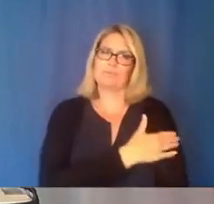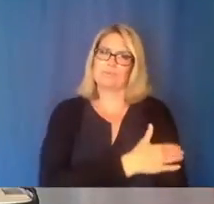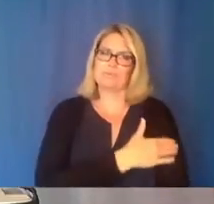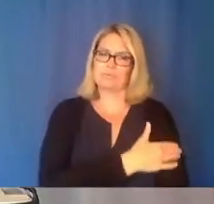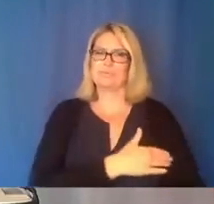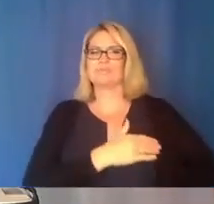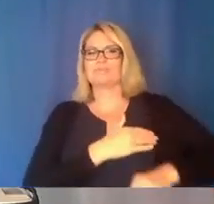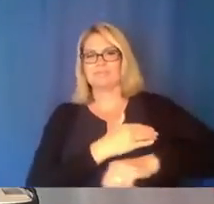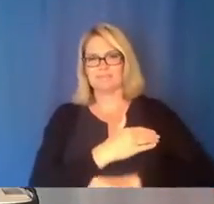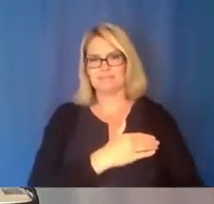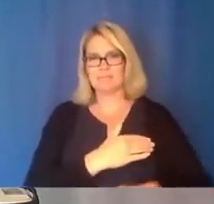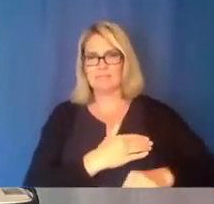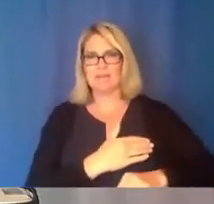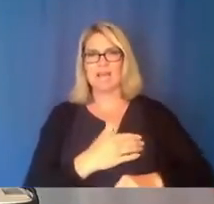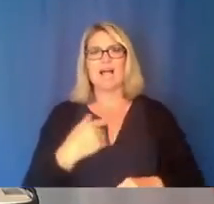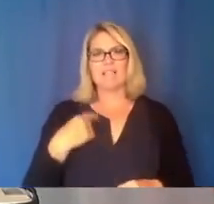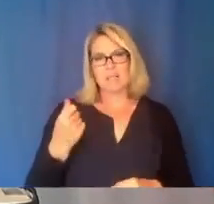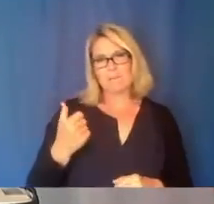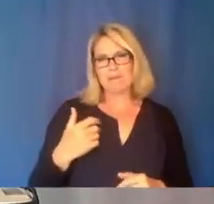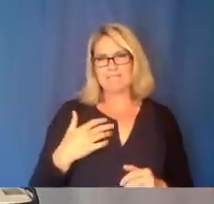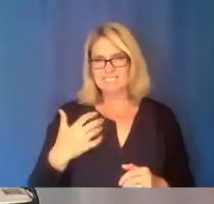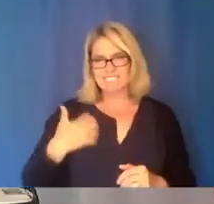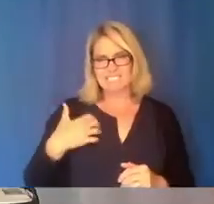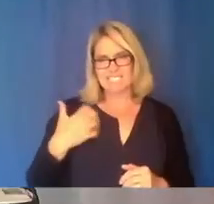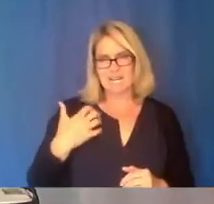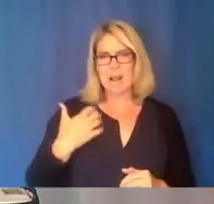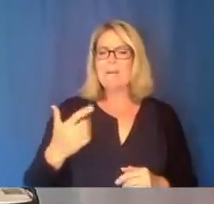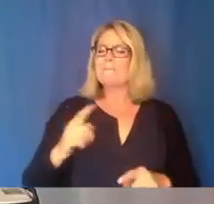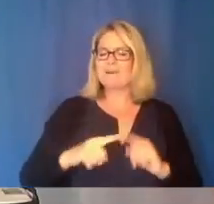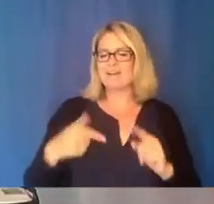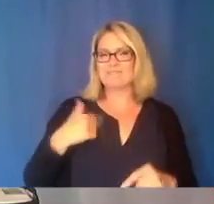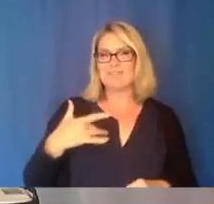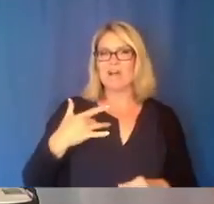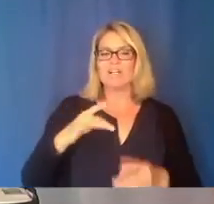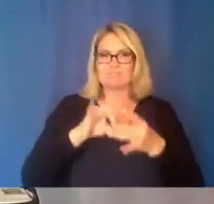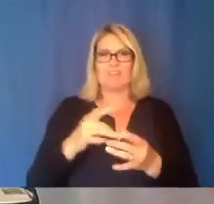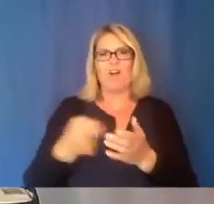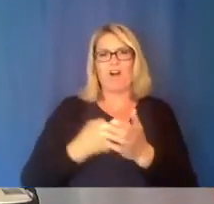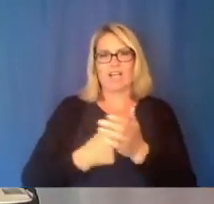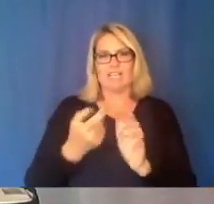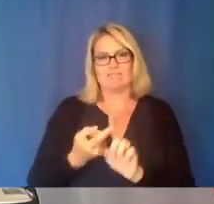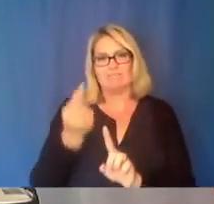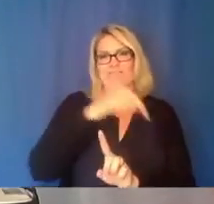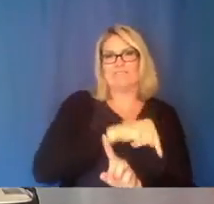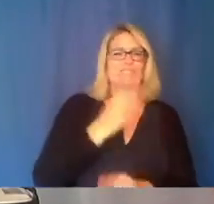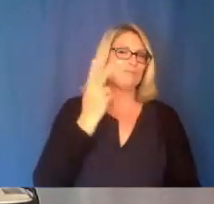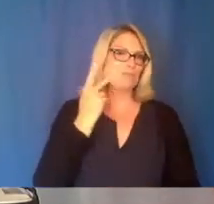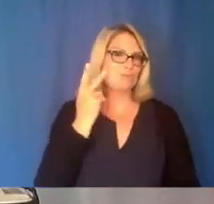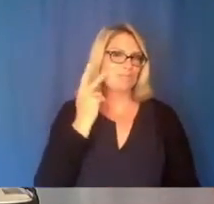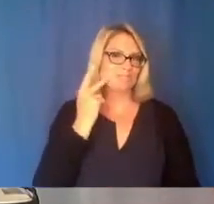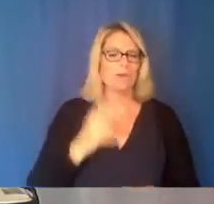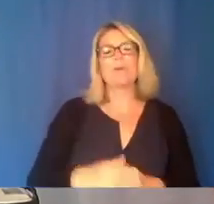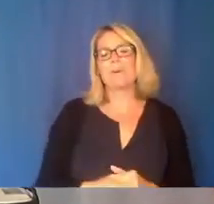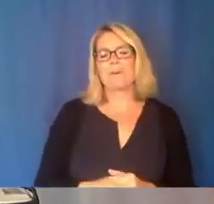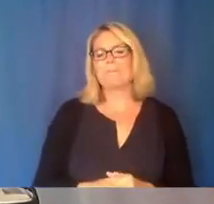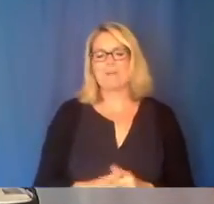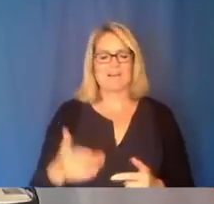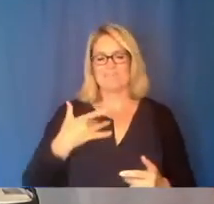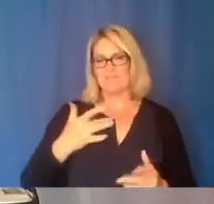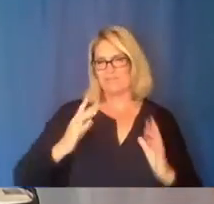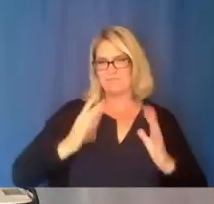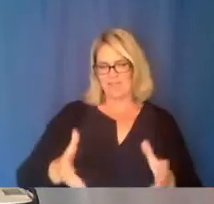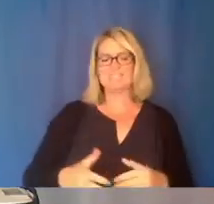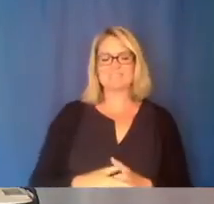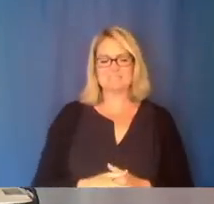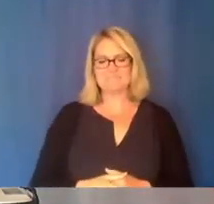I was a little bit irritable, David, but that had probably more to do with the hockey game from the night before. So other than that, I feel fine. This is on the last. Thank